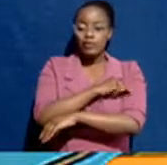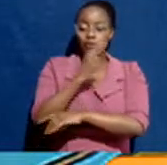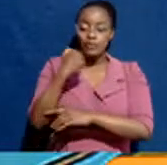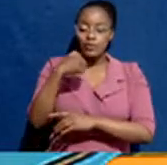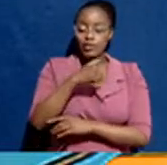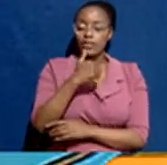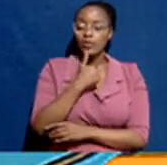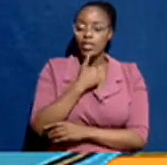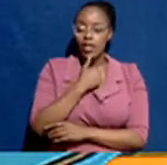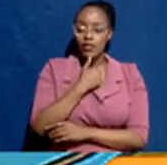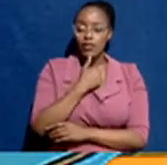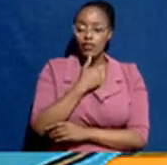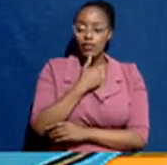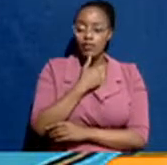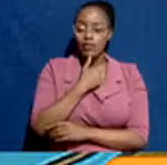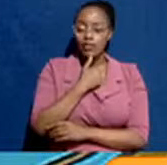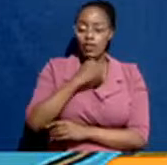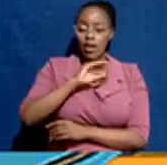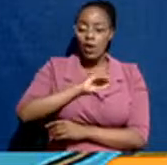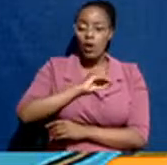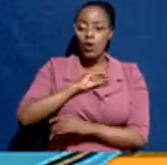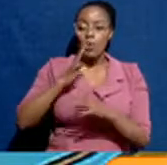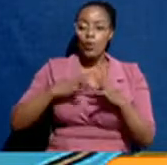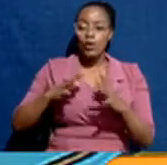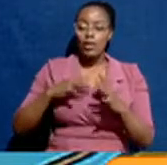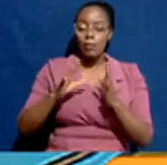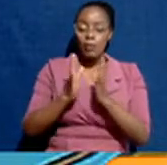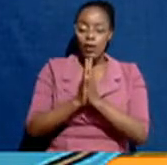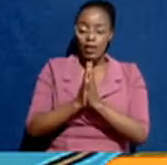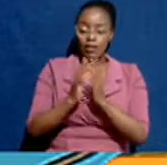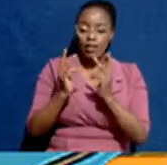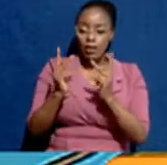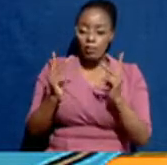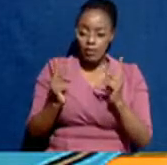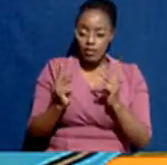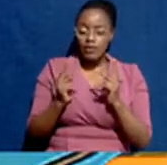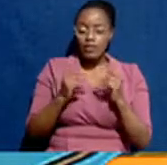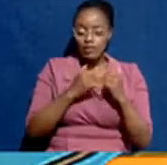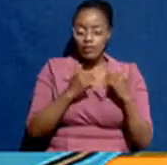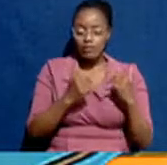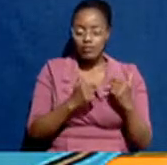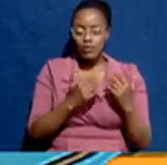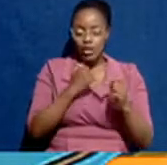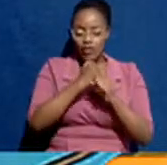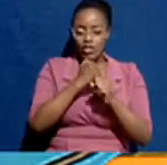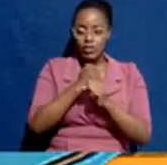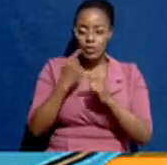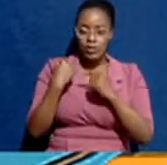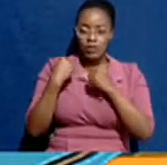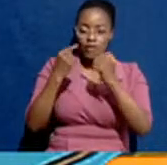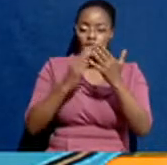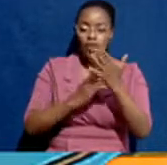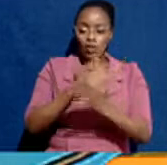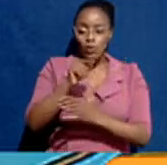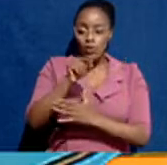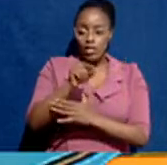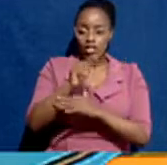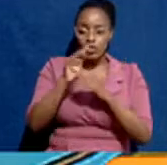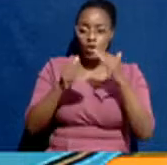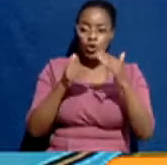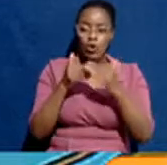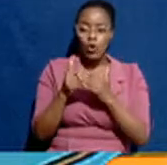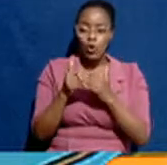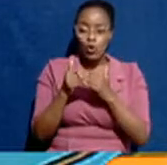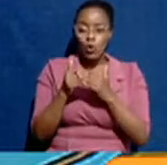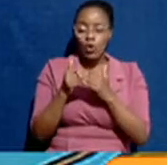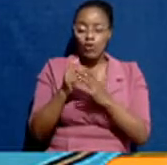We have heard our own people and their faces being heard through public participation, how they want